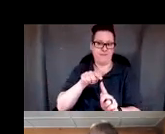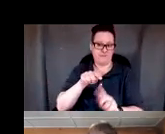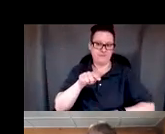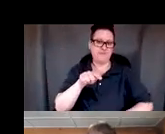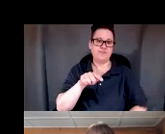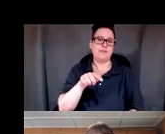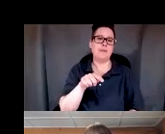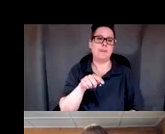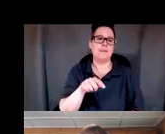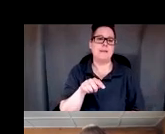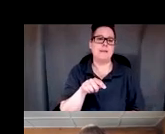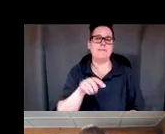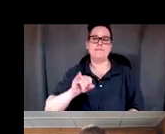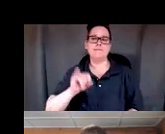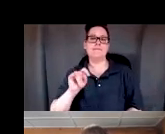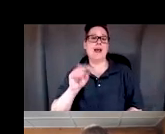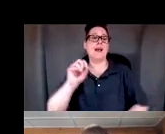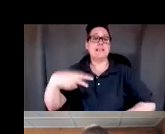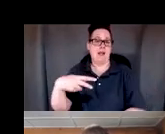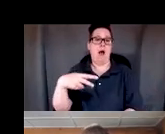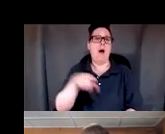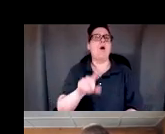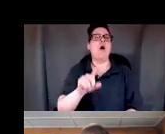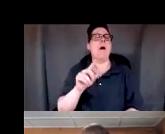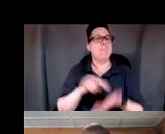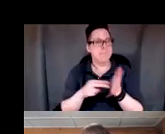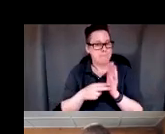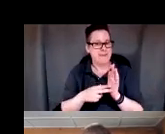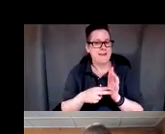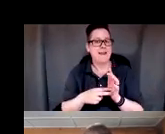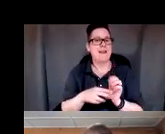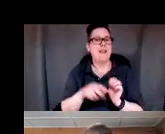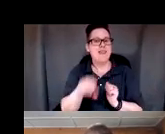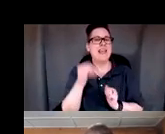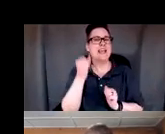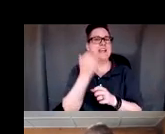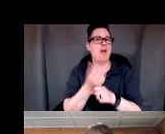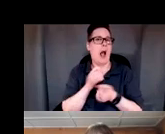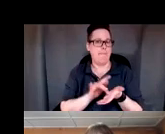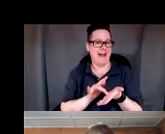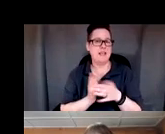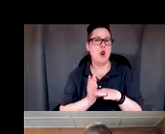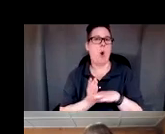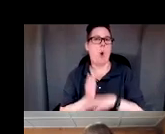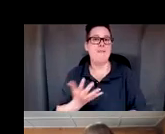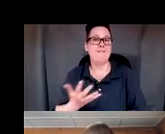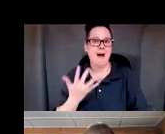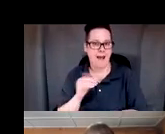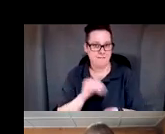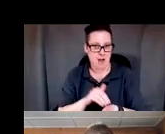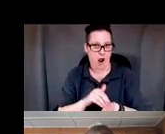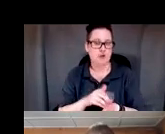only illustrates the people that receive the prescription from more than 5 practitioners and dispensed by greater than 5